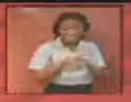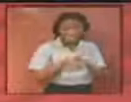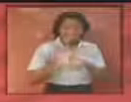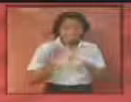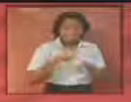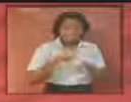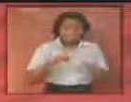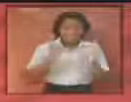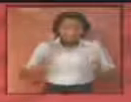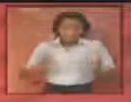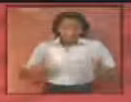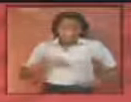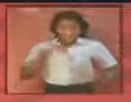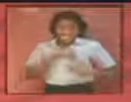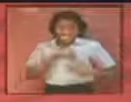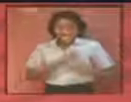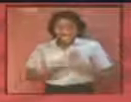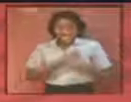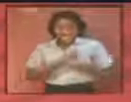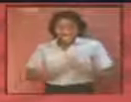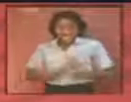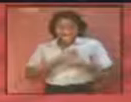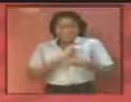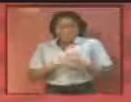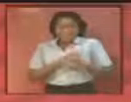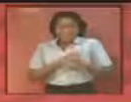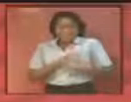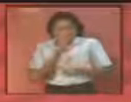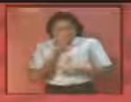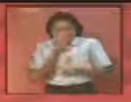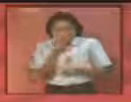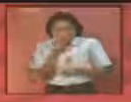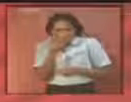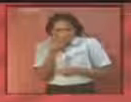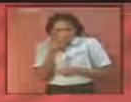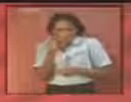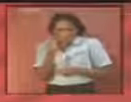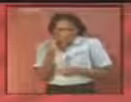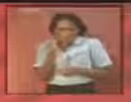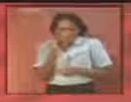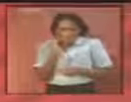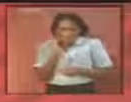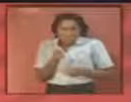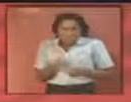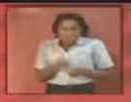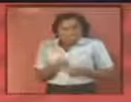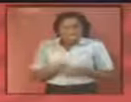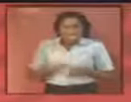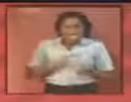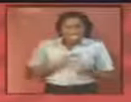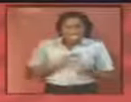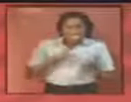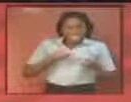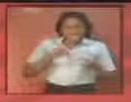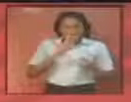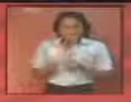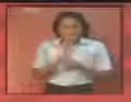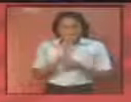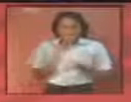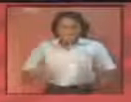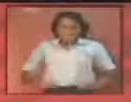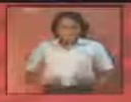cells within their body producing millions and millions of new copies of the virus that can then go on to infect others. Now, during